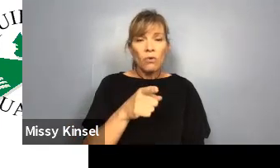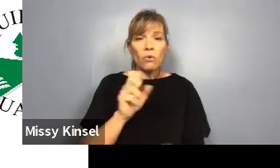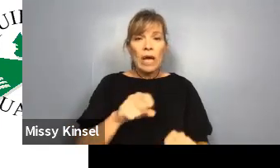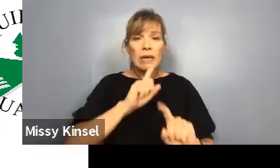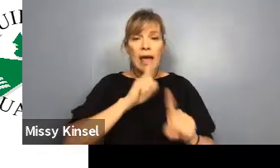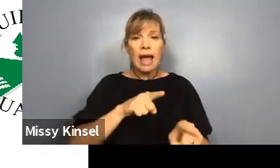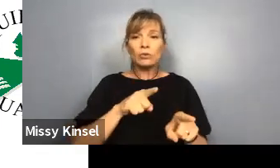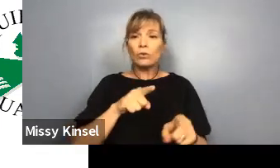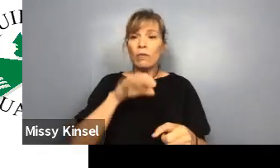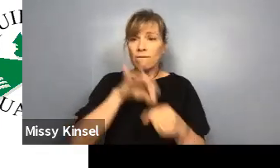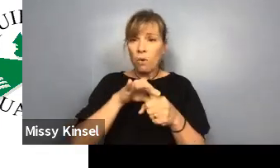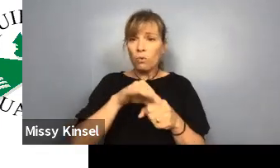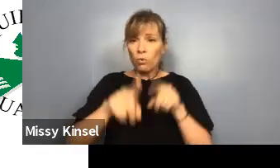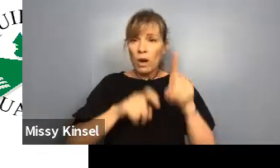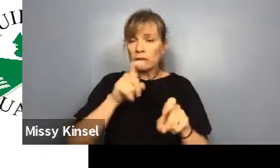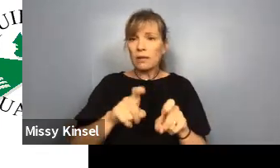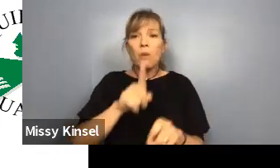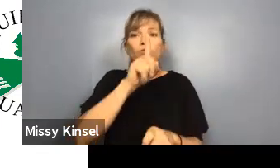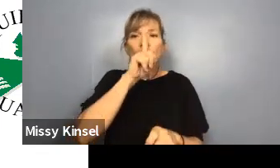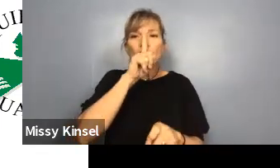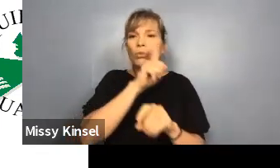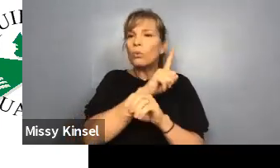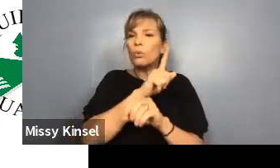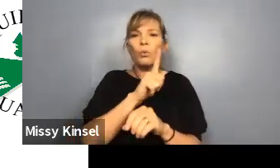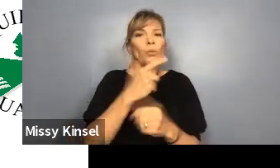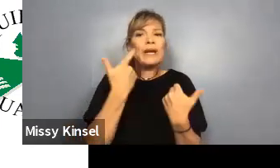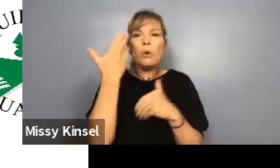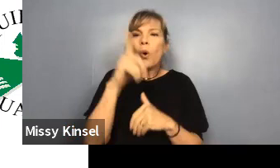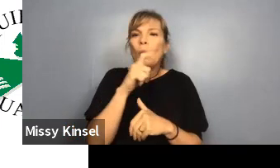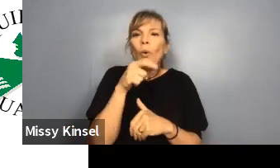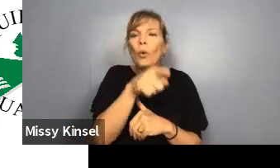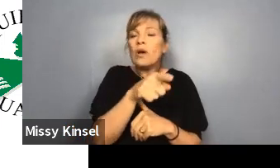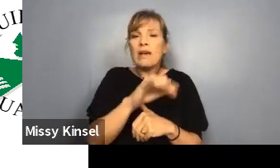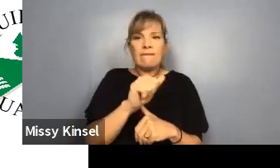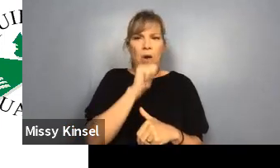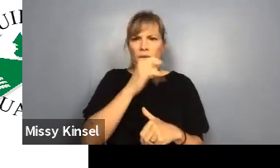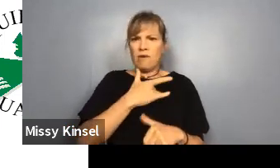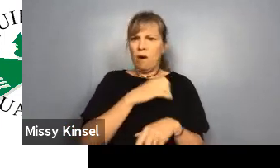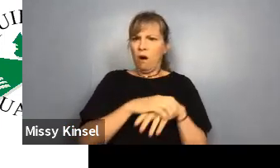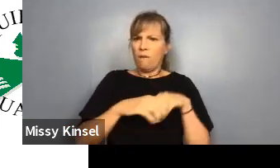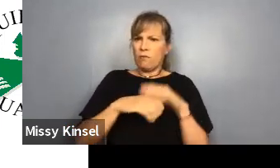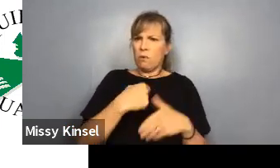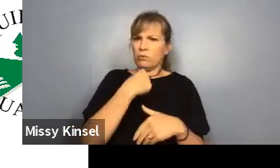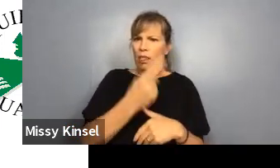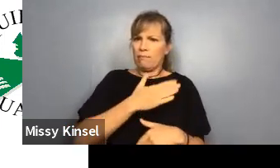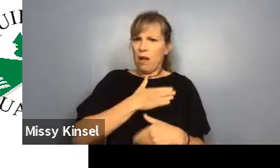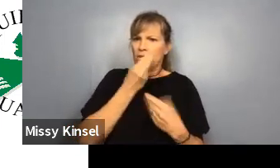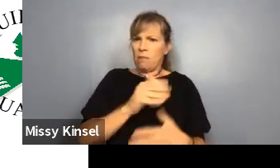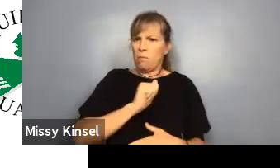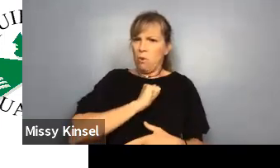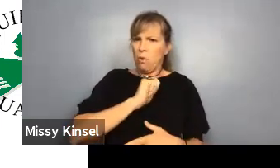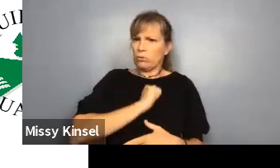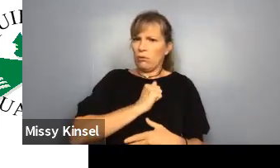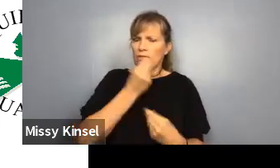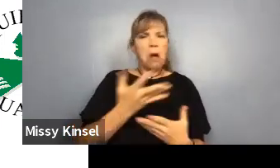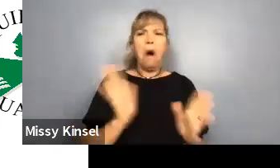these poll questions and it will be anonymous. So if you're not comfortable sharing personal information, just know that you're welcome to